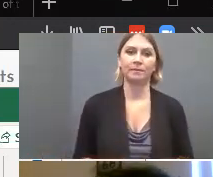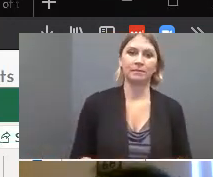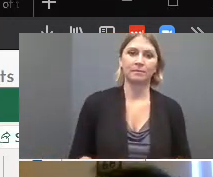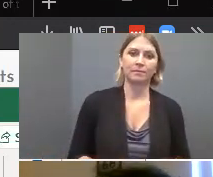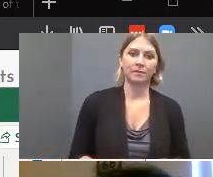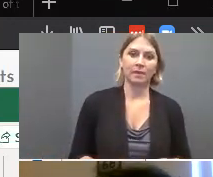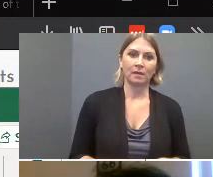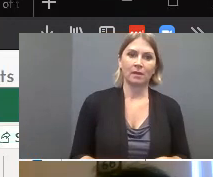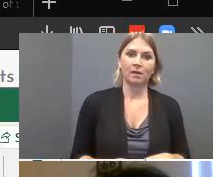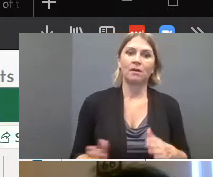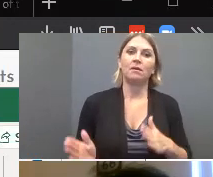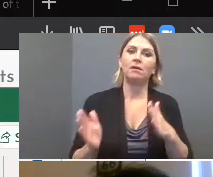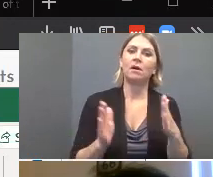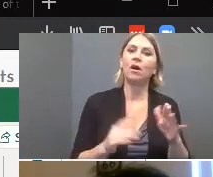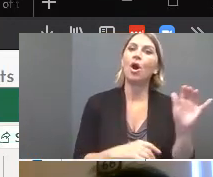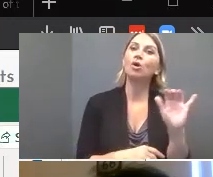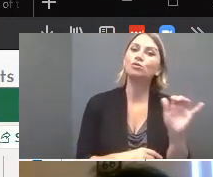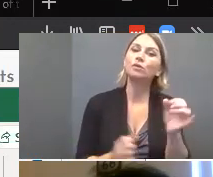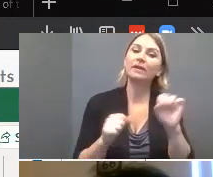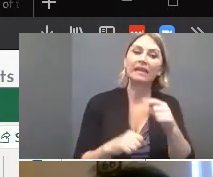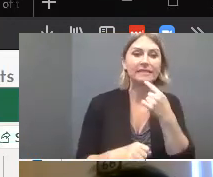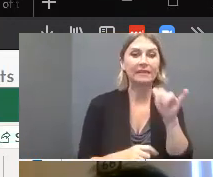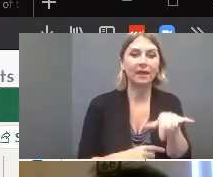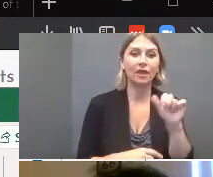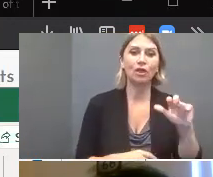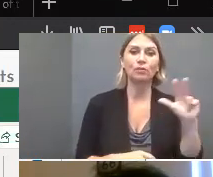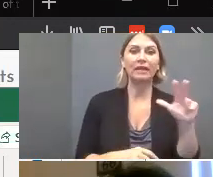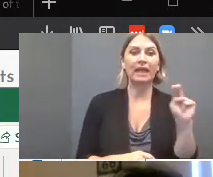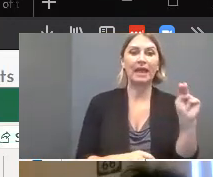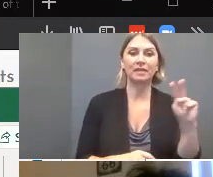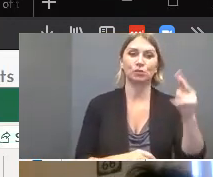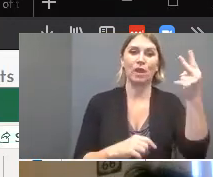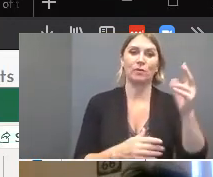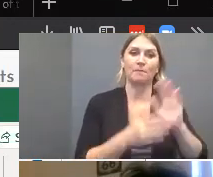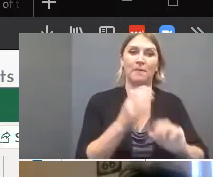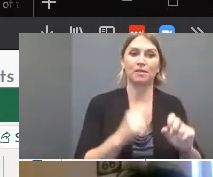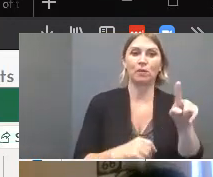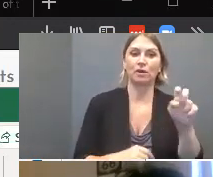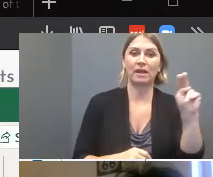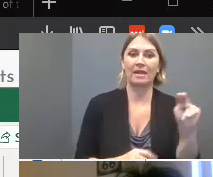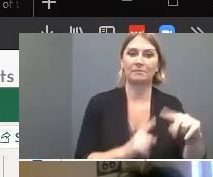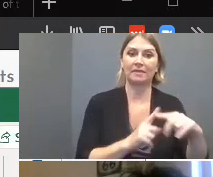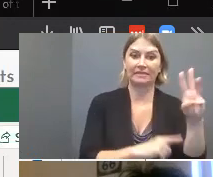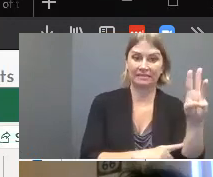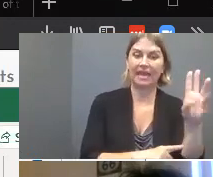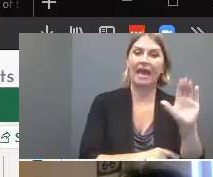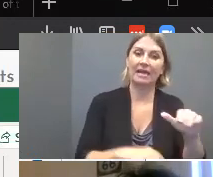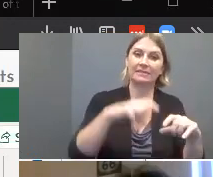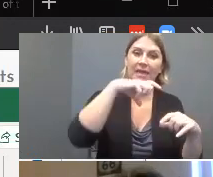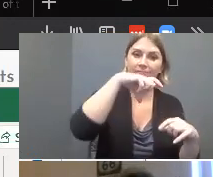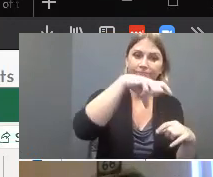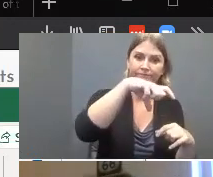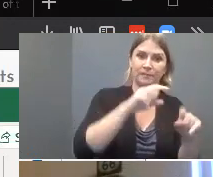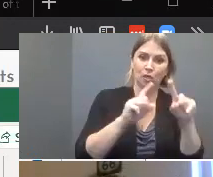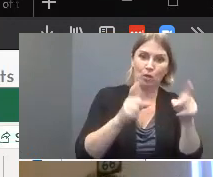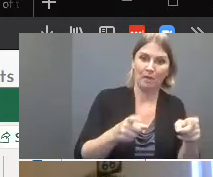On the other hand, we can say that 3n squared minus 100n plus 6 has a lower bound of n.